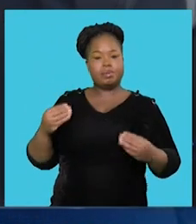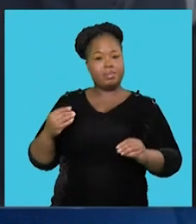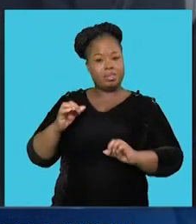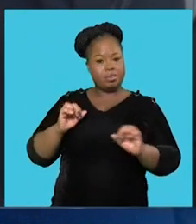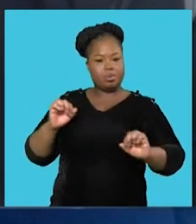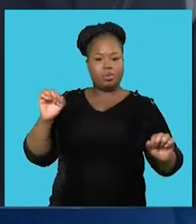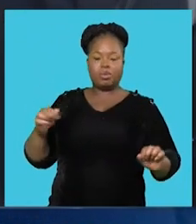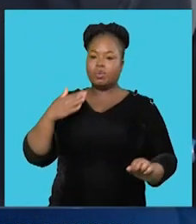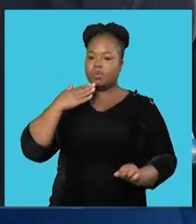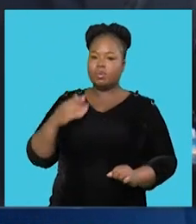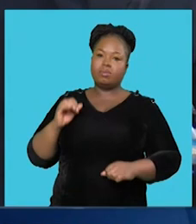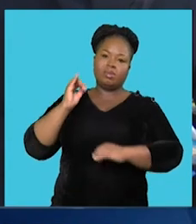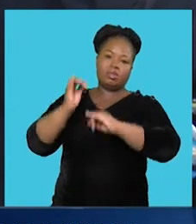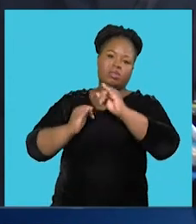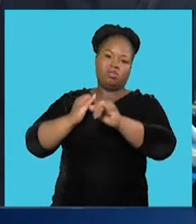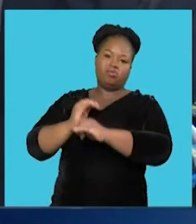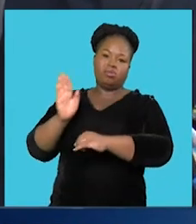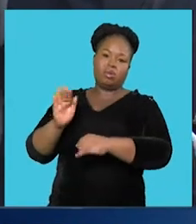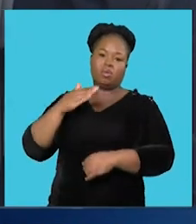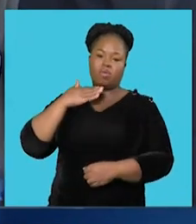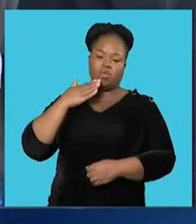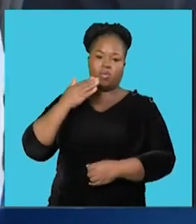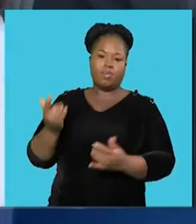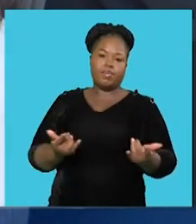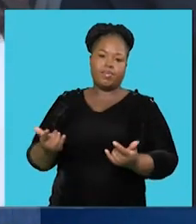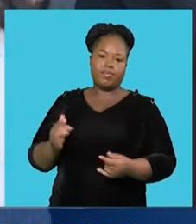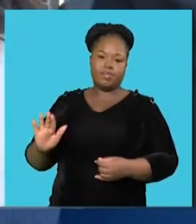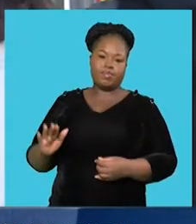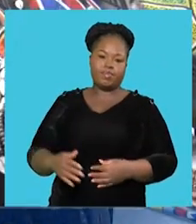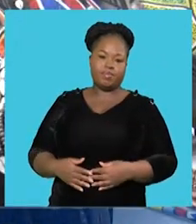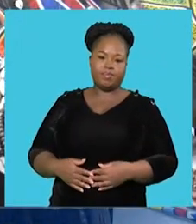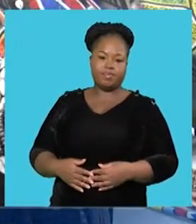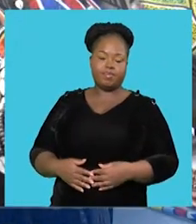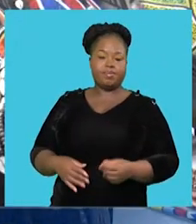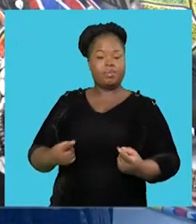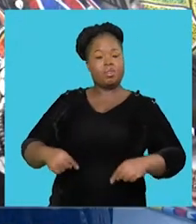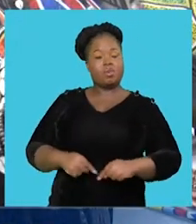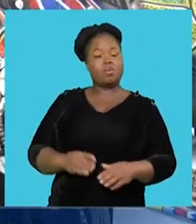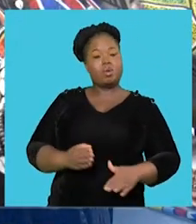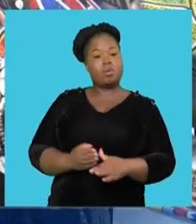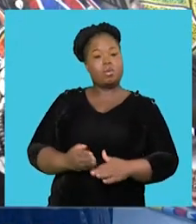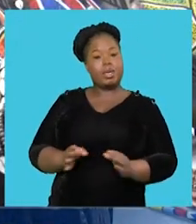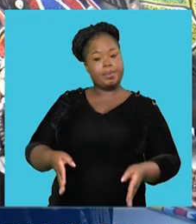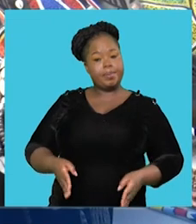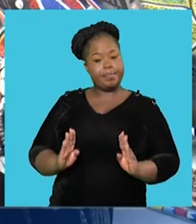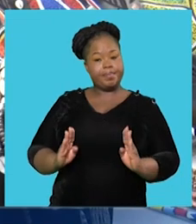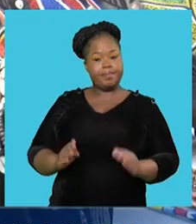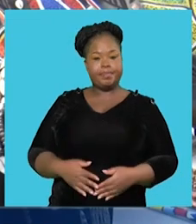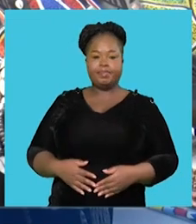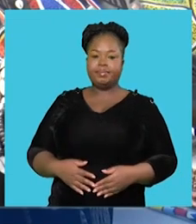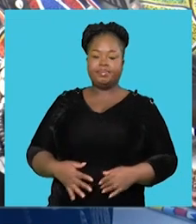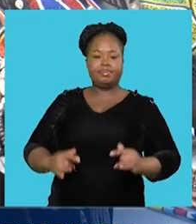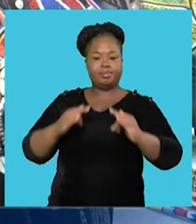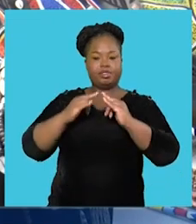bonga bantu, ba mazwa angapangia, ba ngaba kinkiti. Uisi sebe nze la estrateni, we don't have